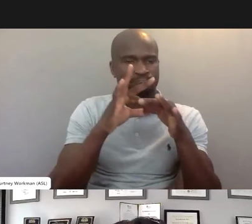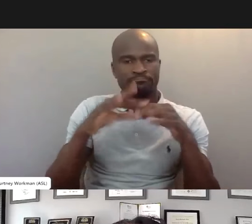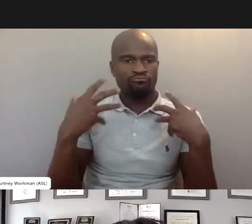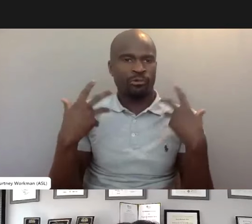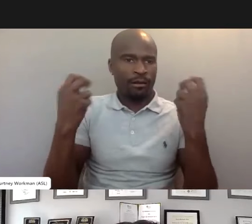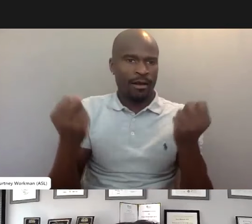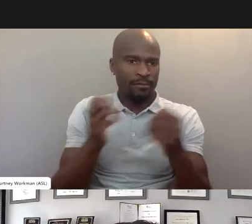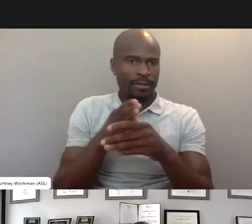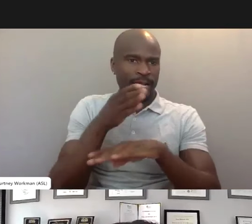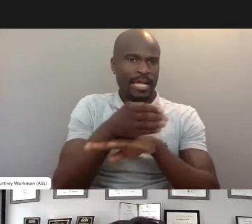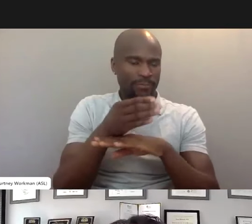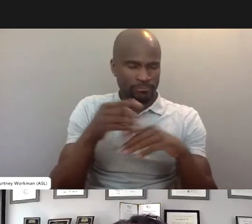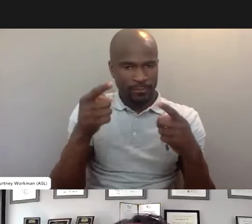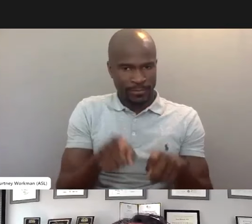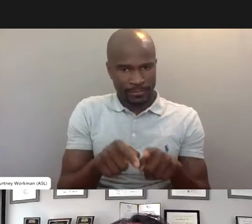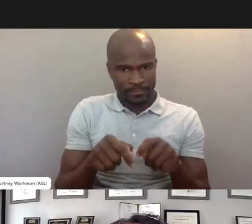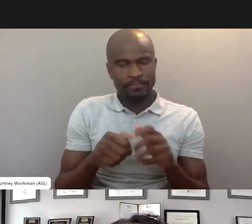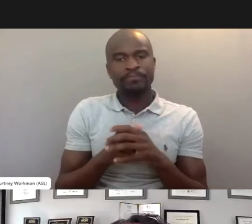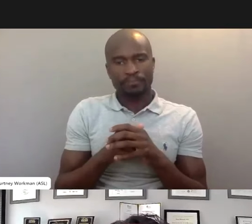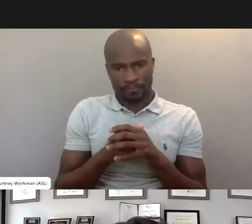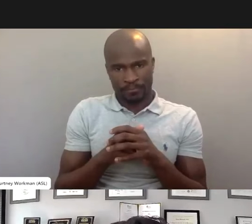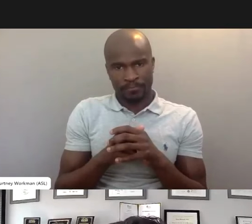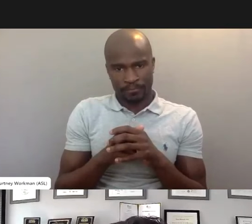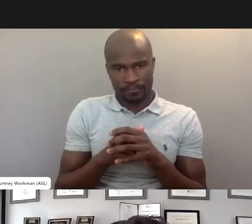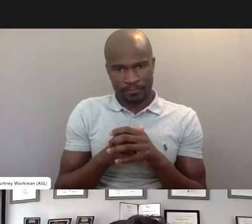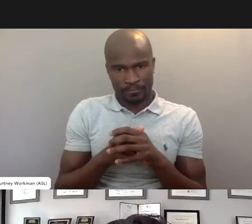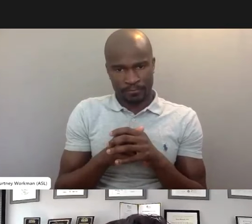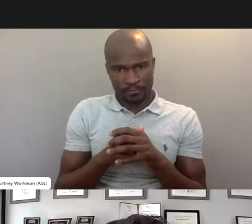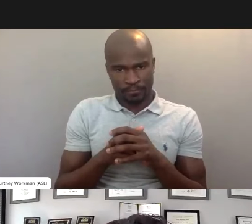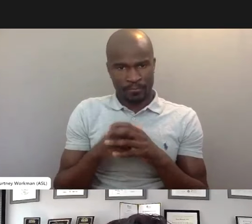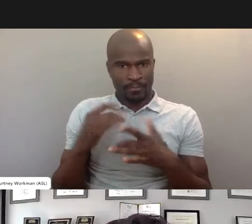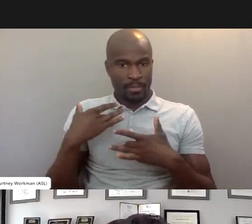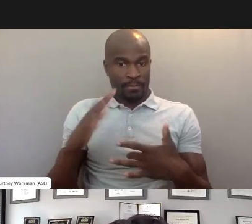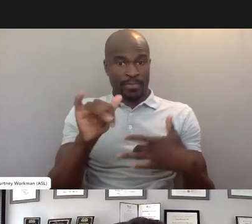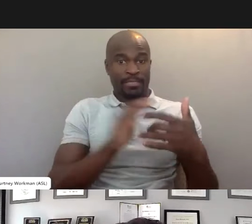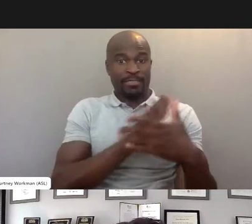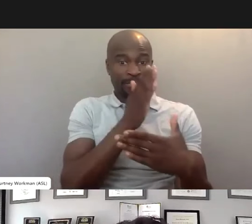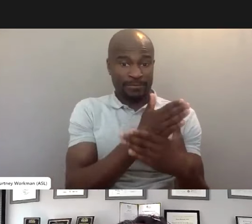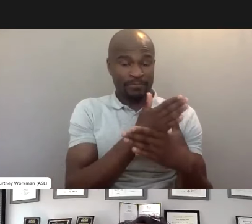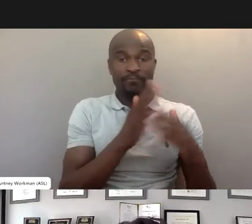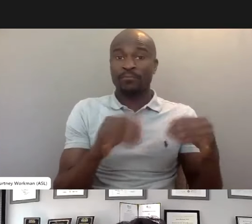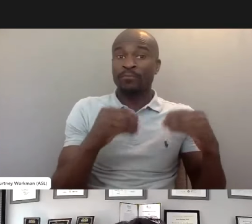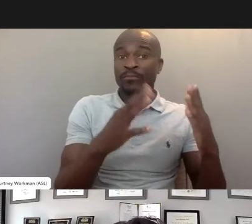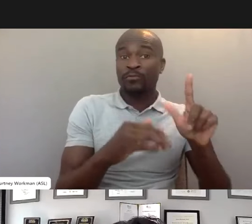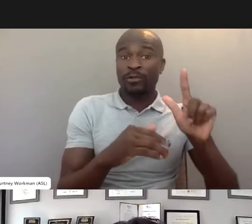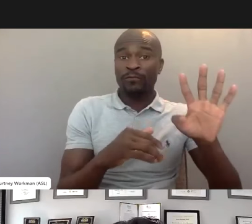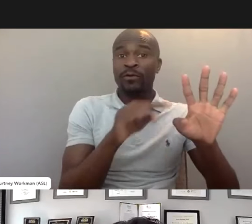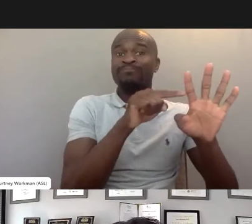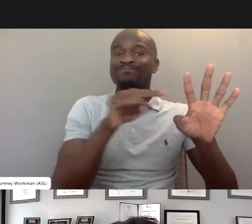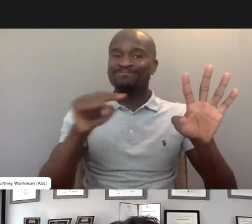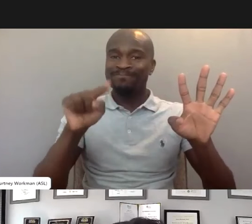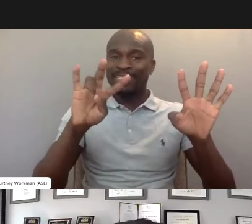to foster that initial sort of functioning, usually delivered in 24 to 72 hours after